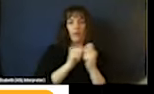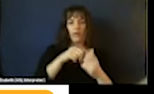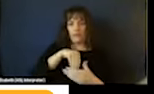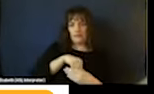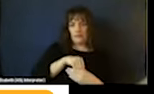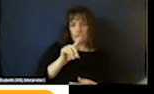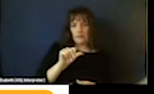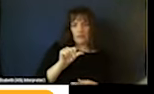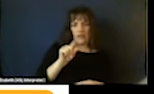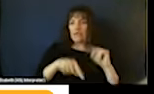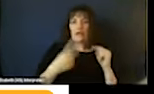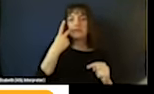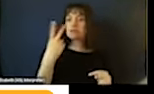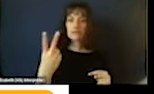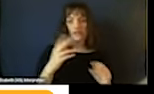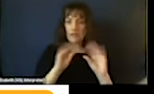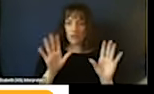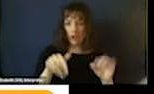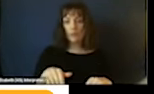your plans before you teach again.